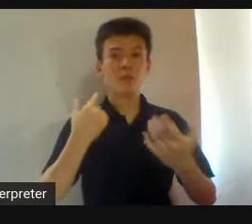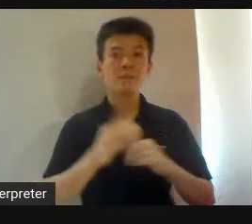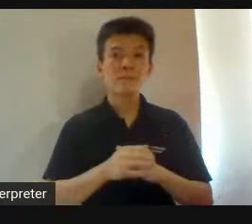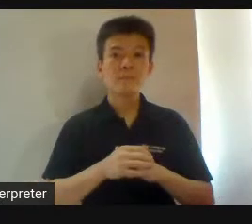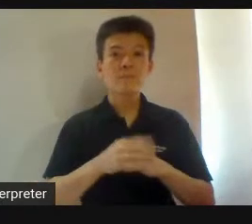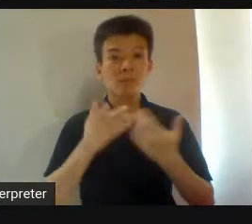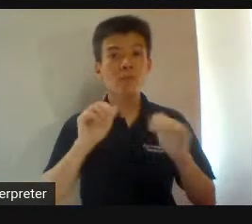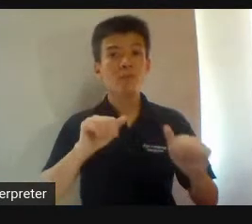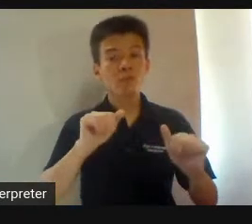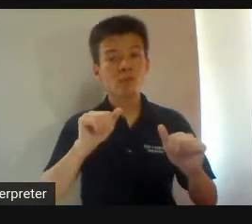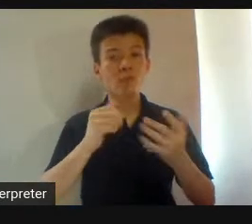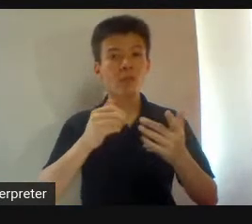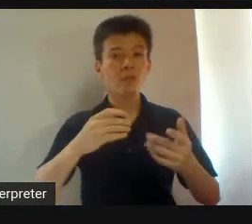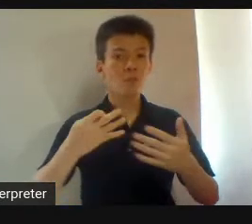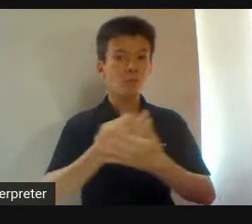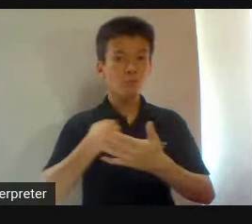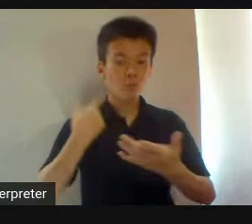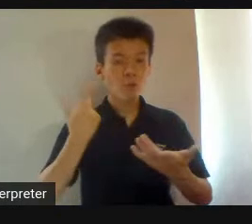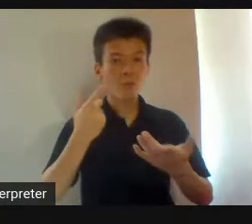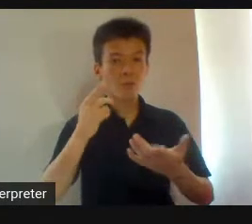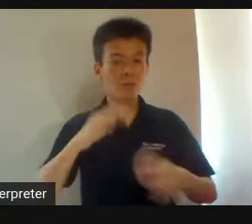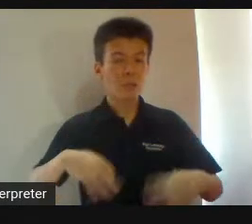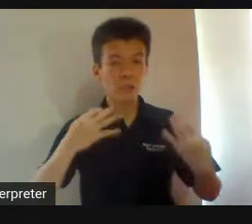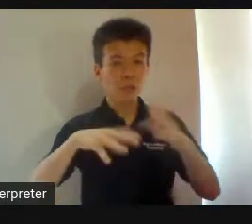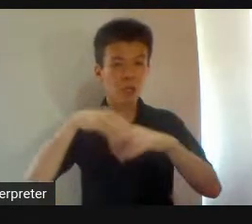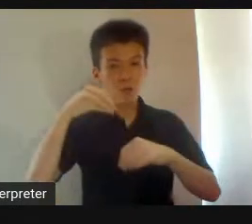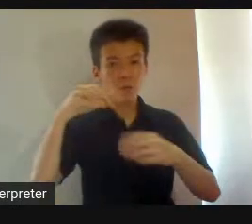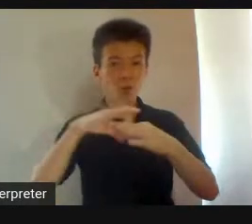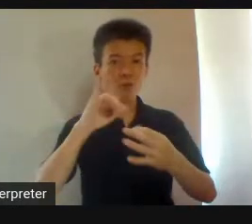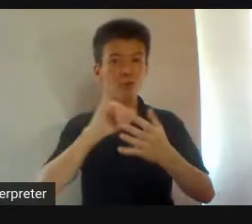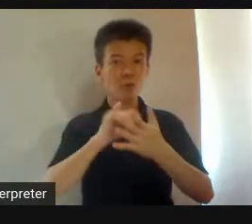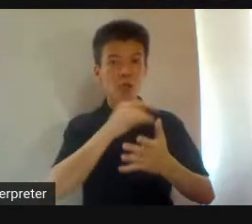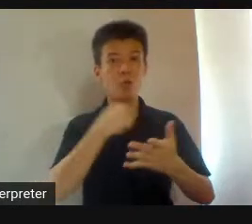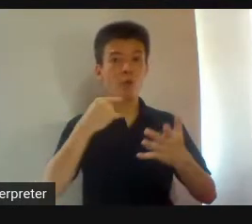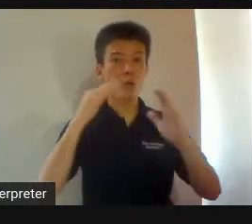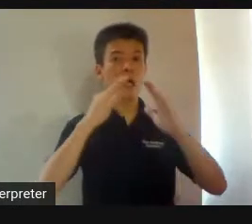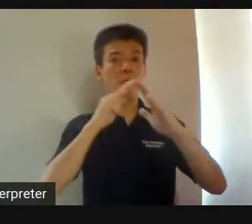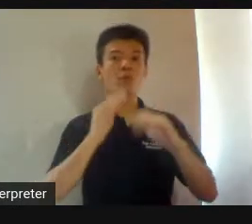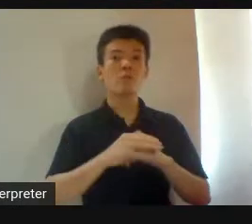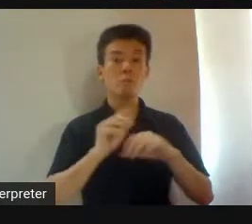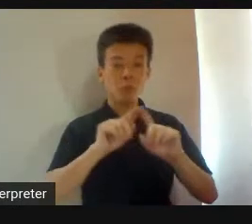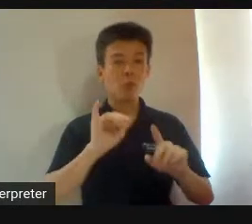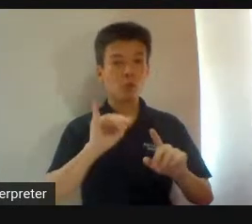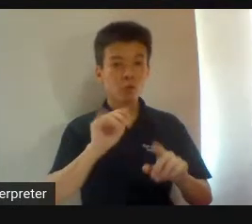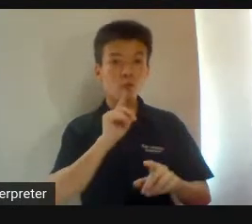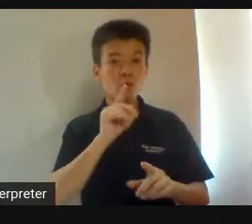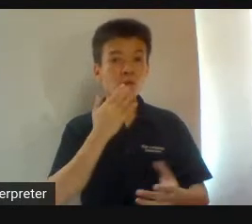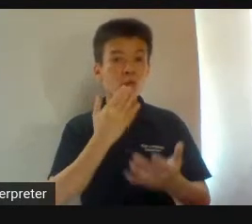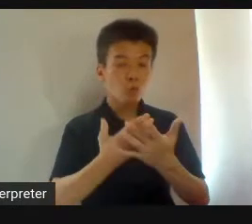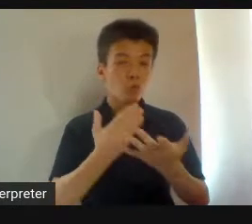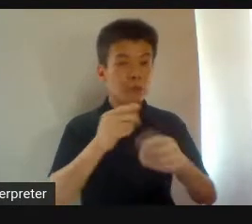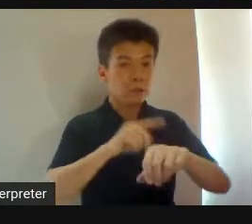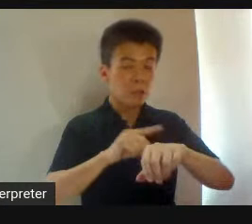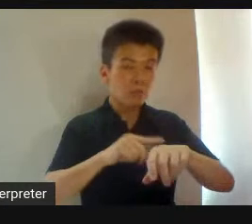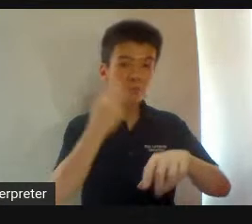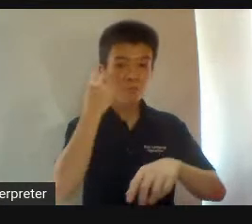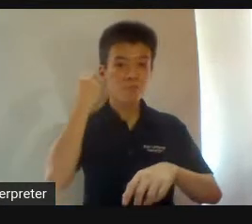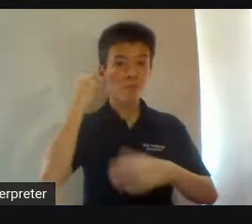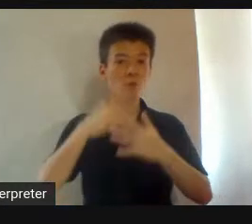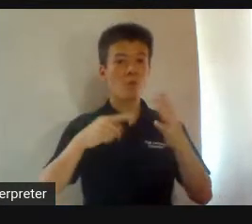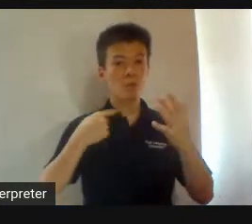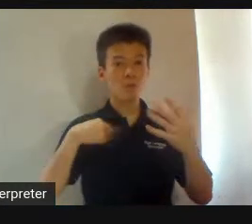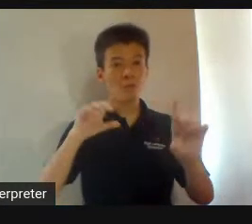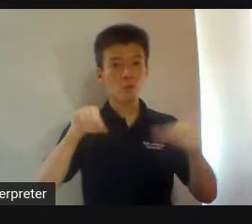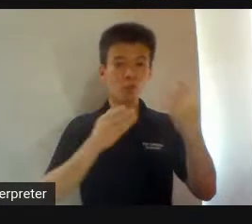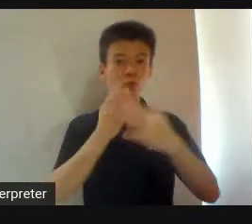be able to refresh ourselves on what life is like outside of the four walls of our house. But it's also a really good moment to reflect on what we've been